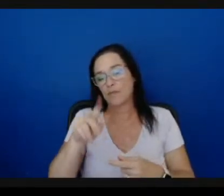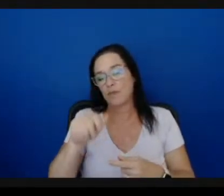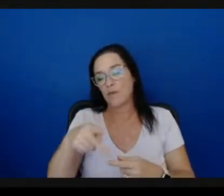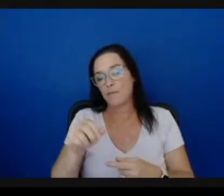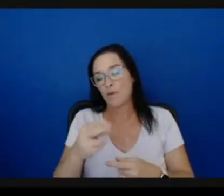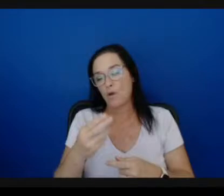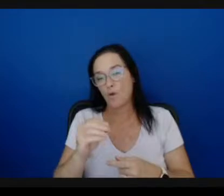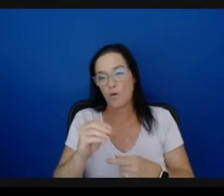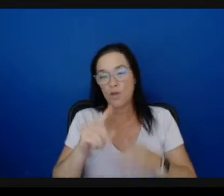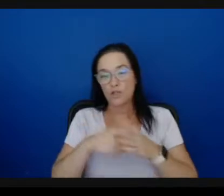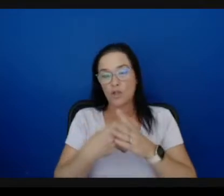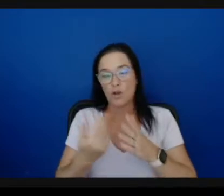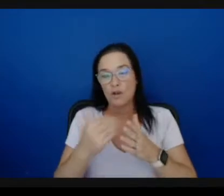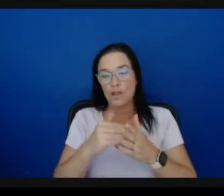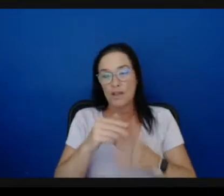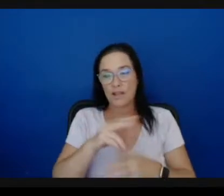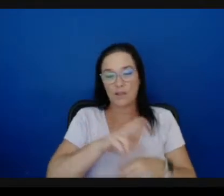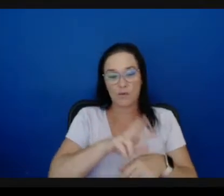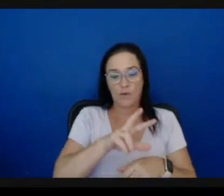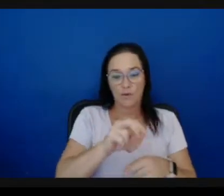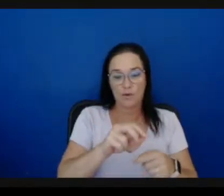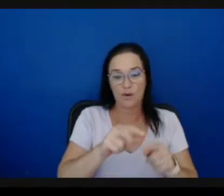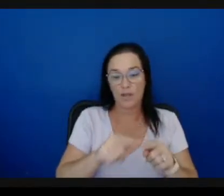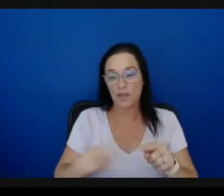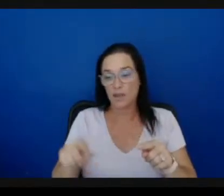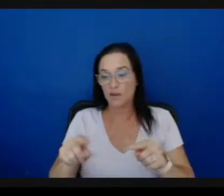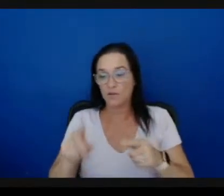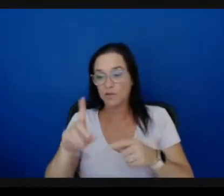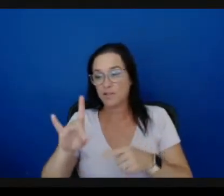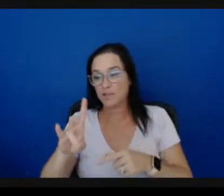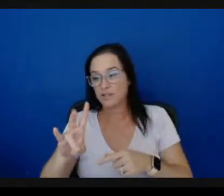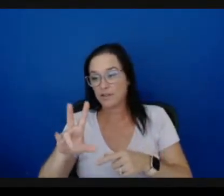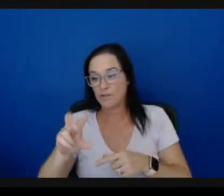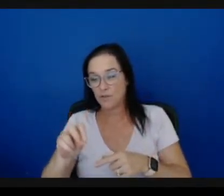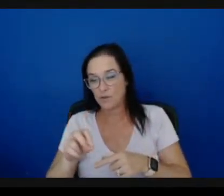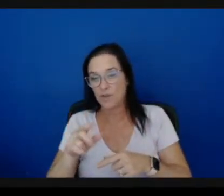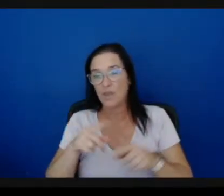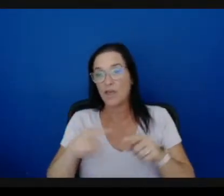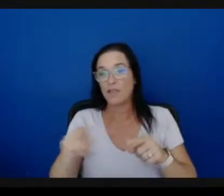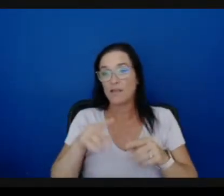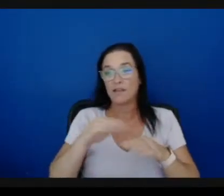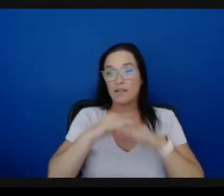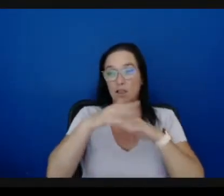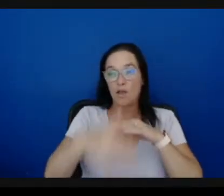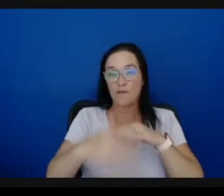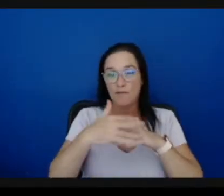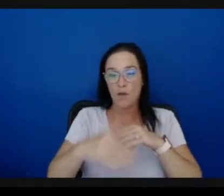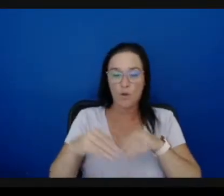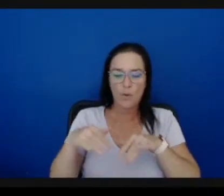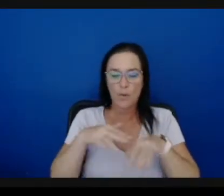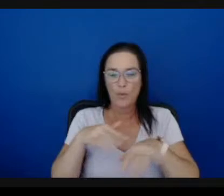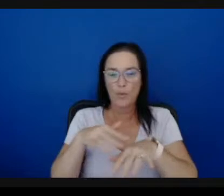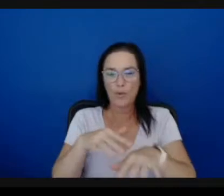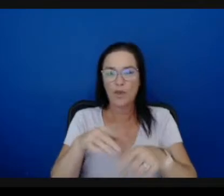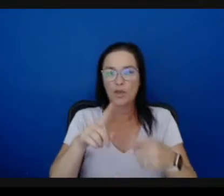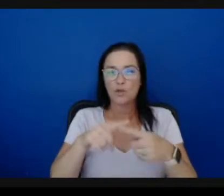came on at 7:30 p.m. Lava flows from these advanced rapidly into the cane